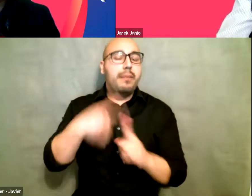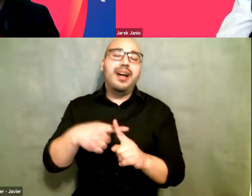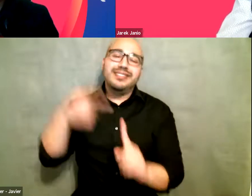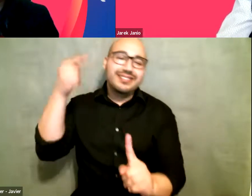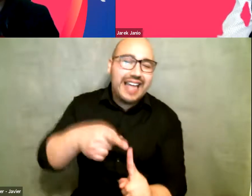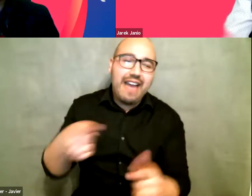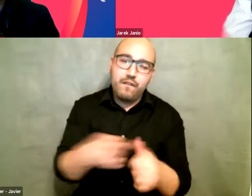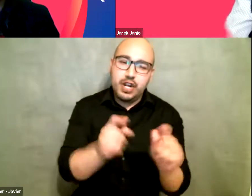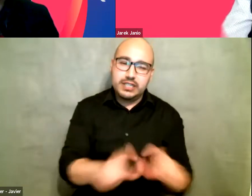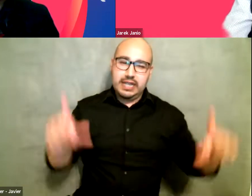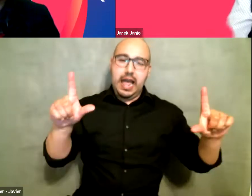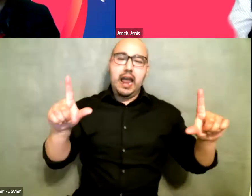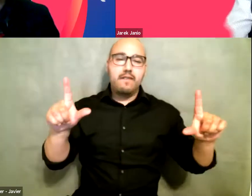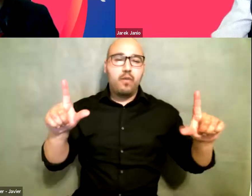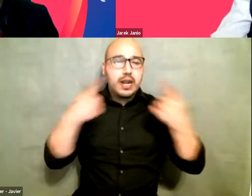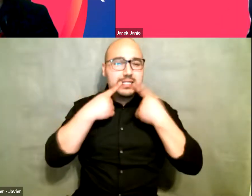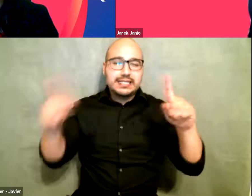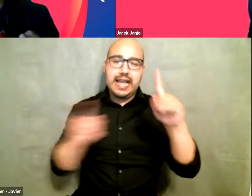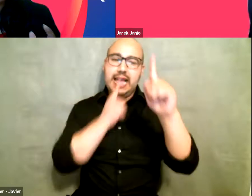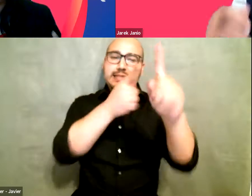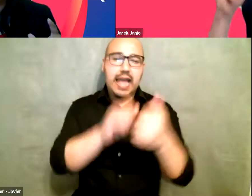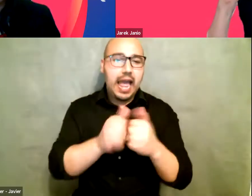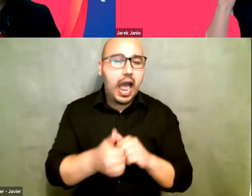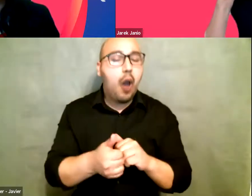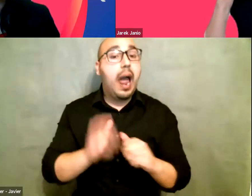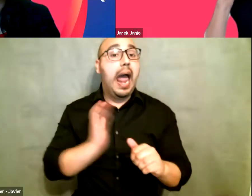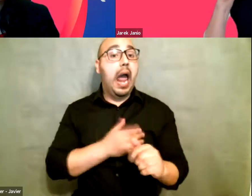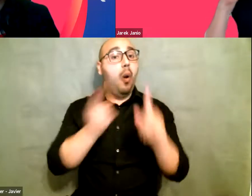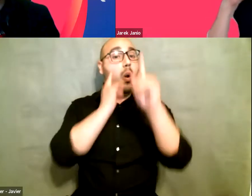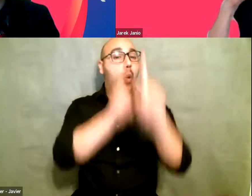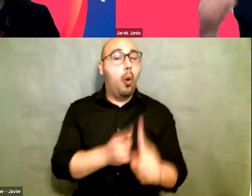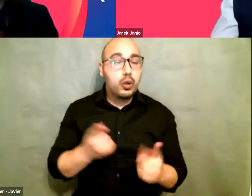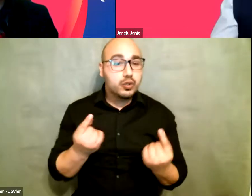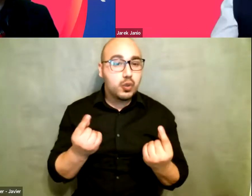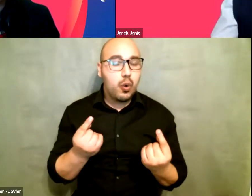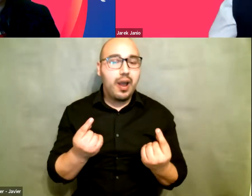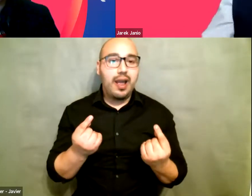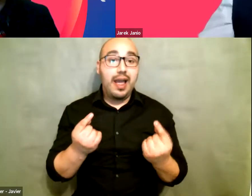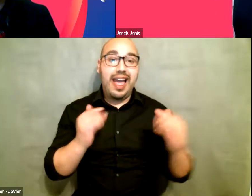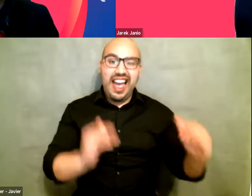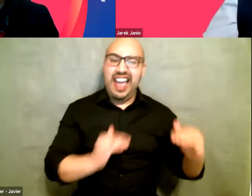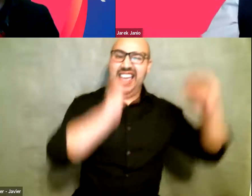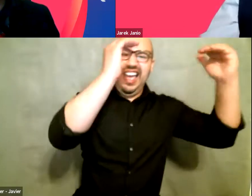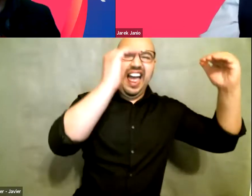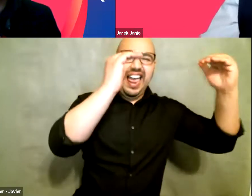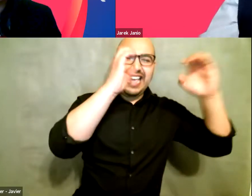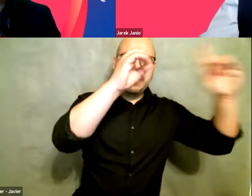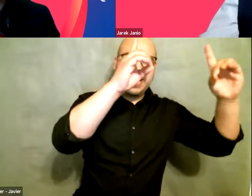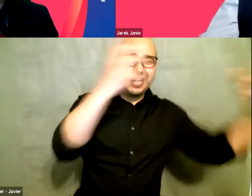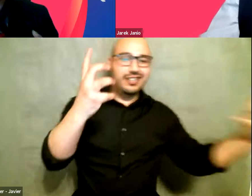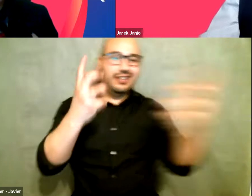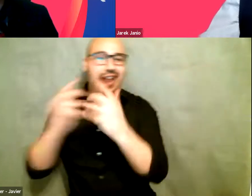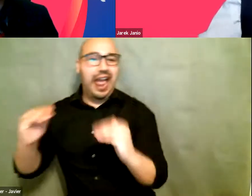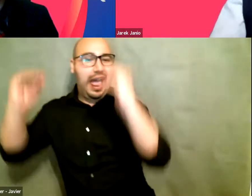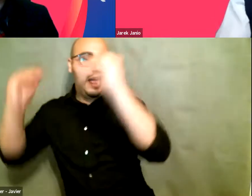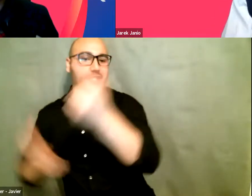first slide on the vision for success, that one of our goals is to pair high expectations with high support, right? So giving